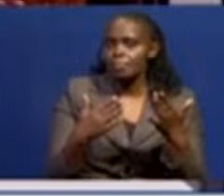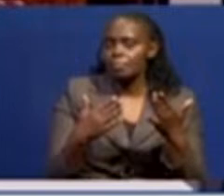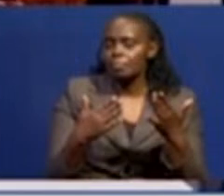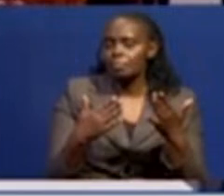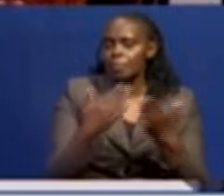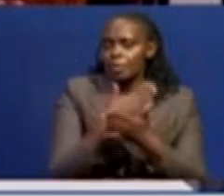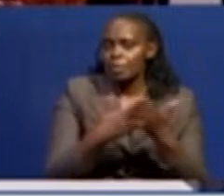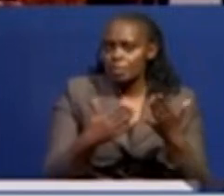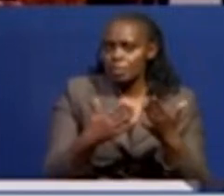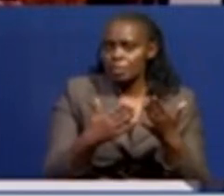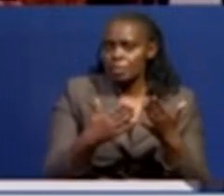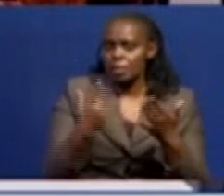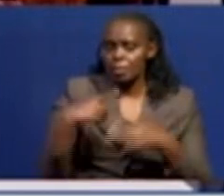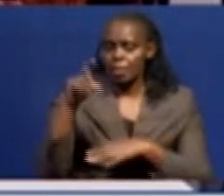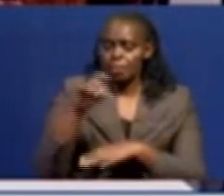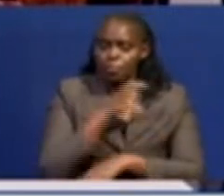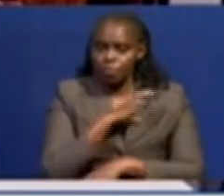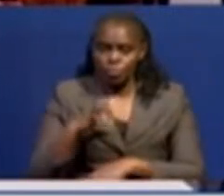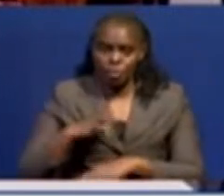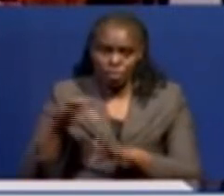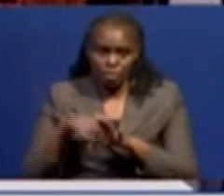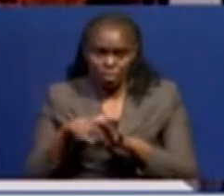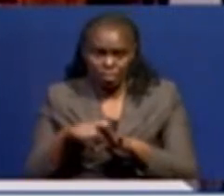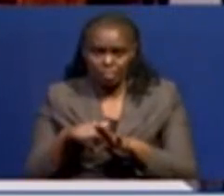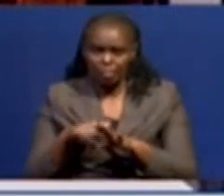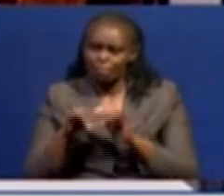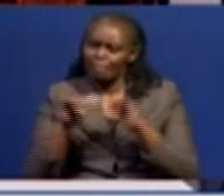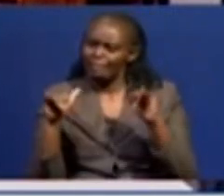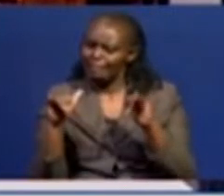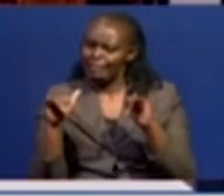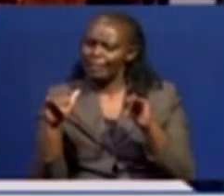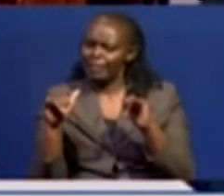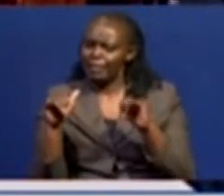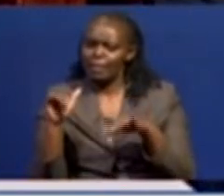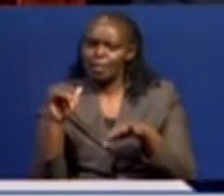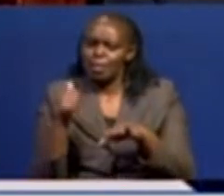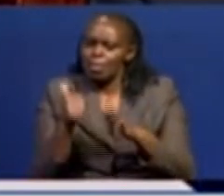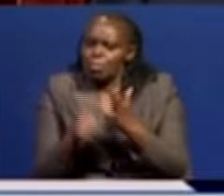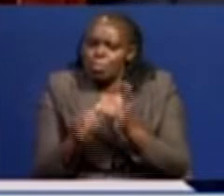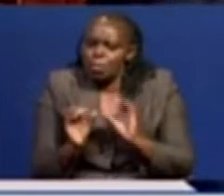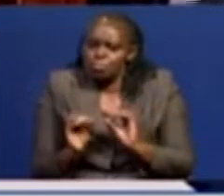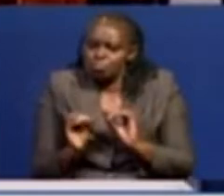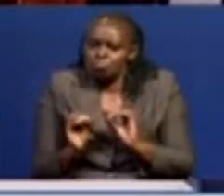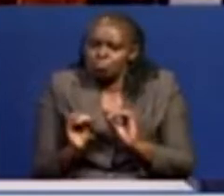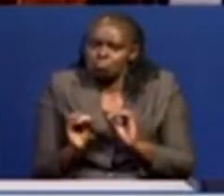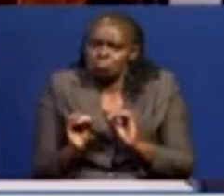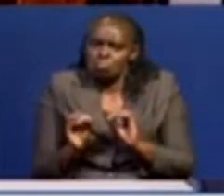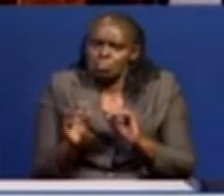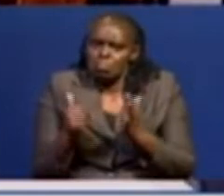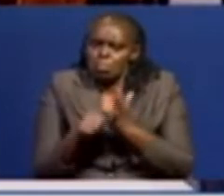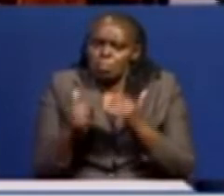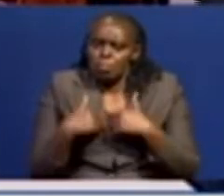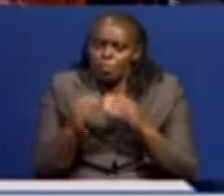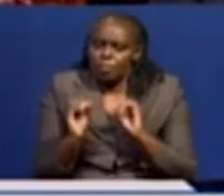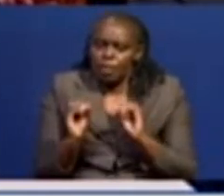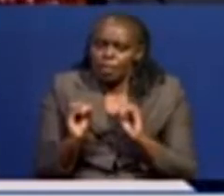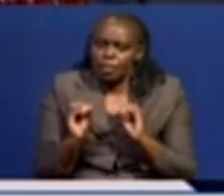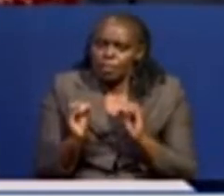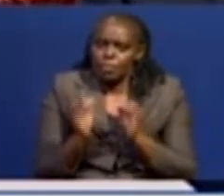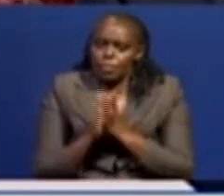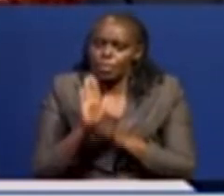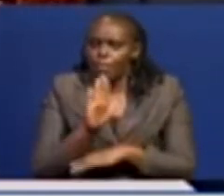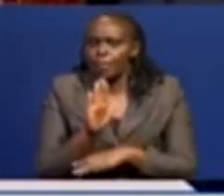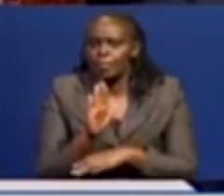Some of the county executive committee members were very clean. We did not have an issue, we did not find any issue with